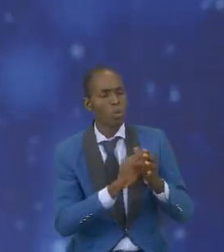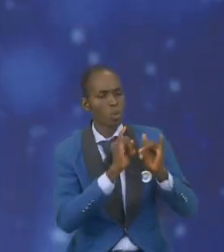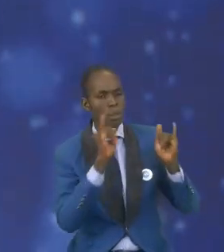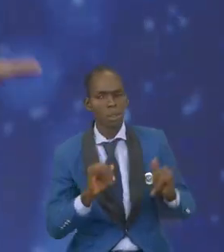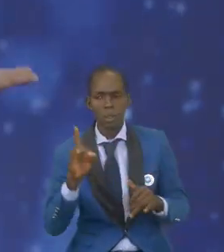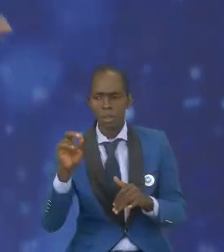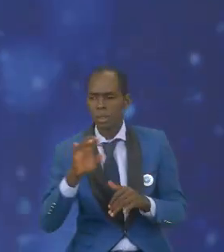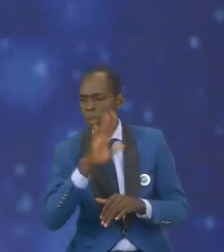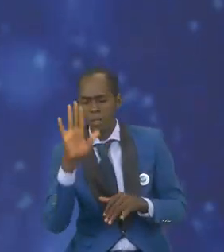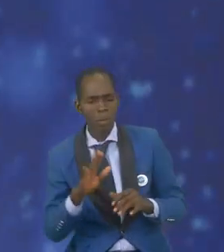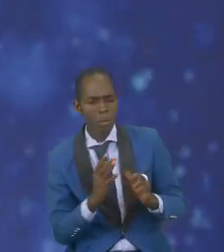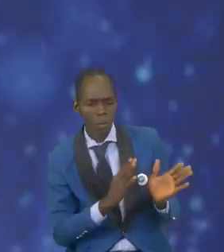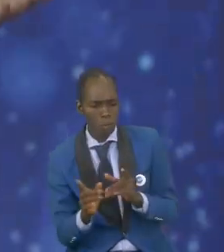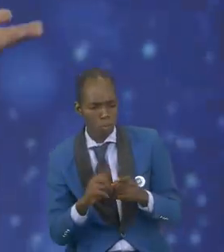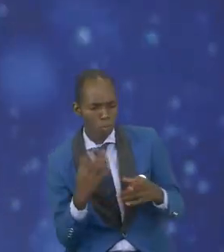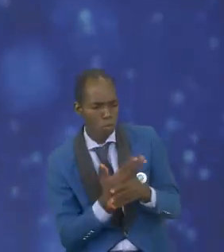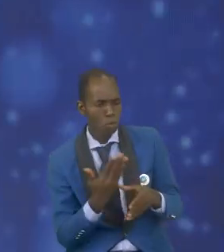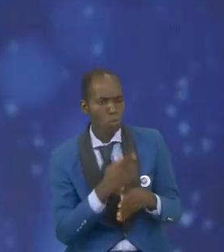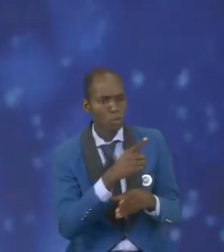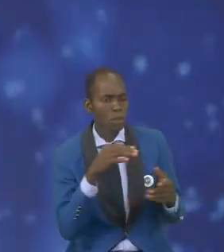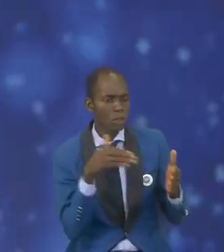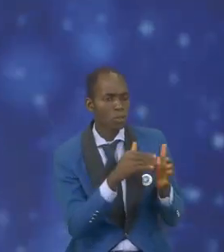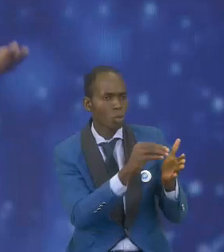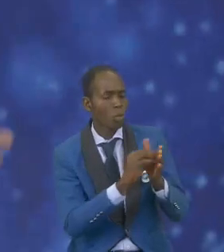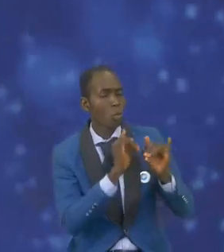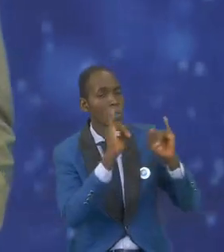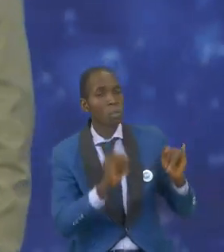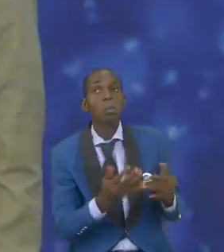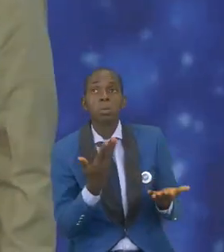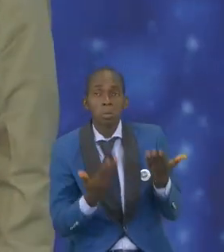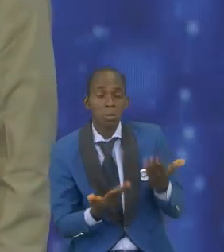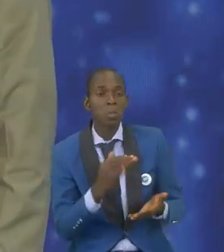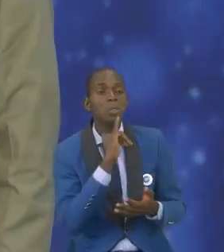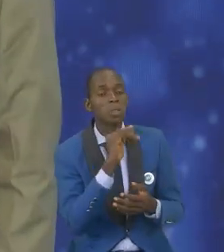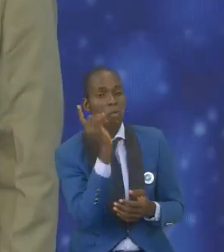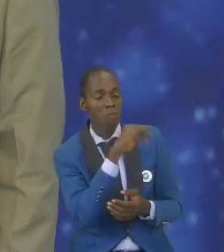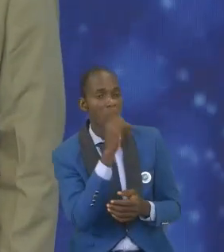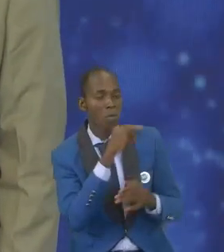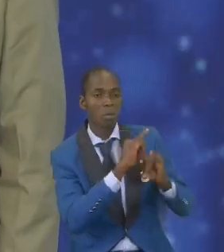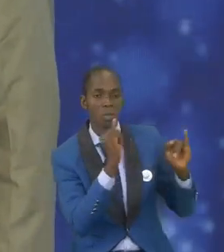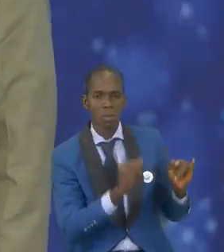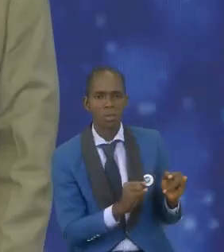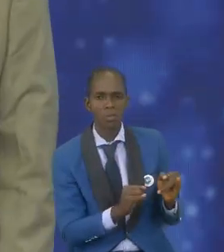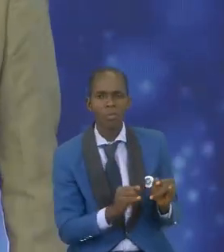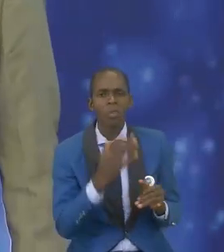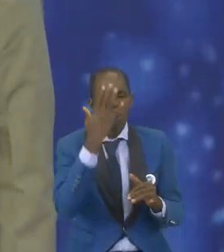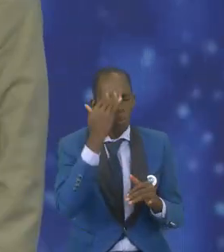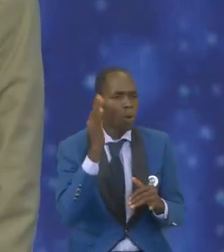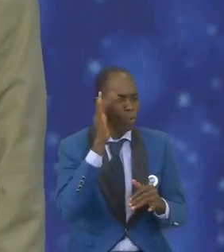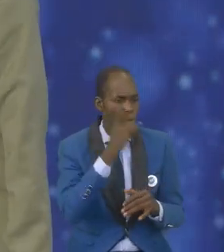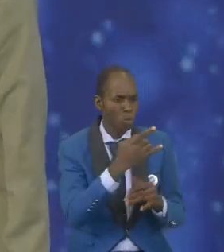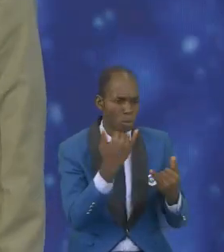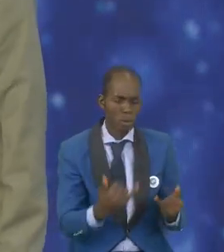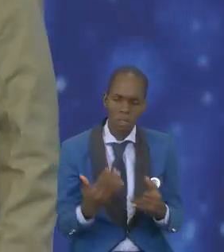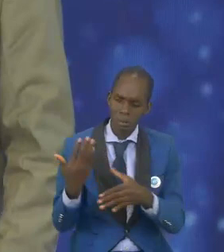hinder you from serving your own God, even though it's a false God. Why will you hinder the man? Why will you hinder